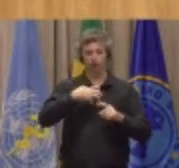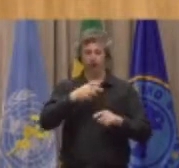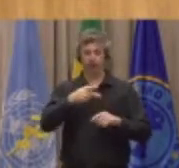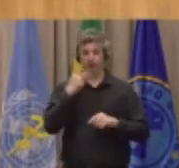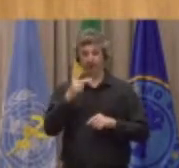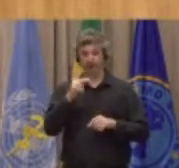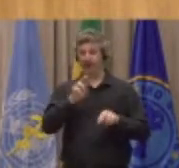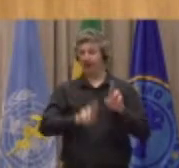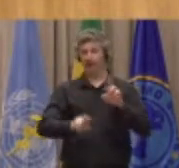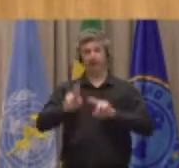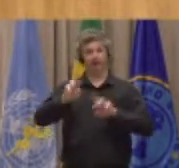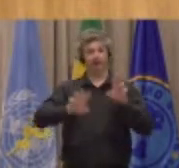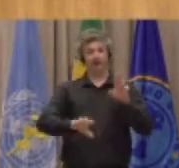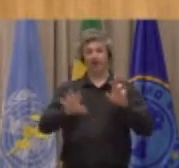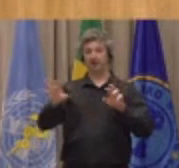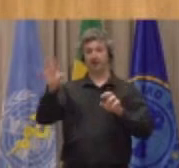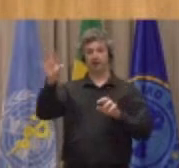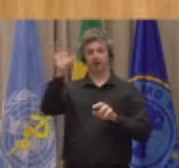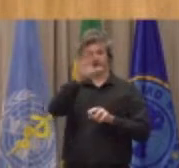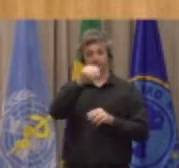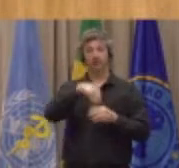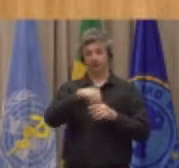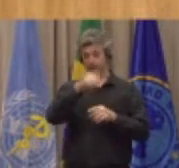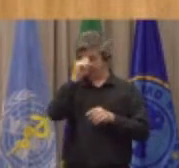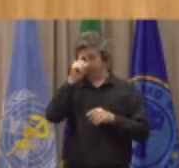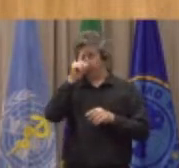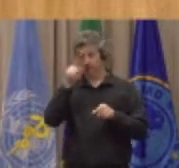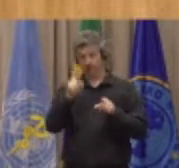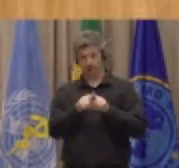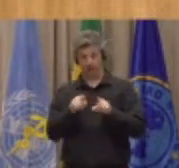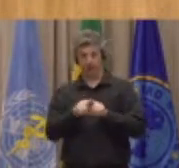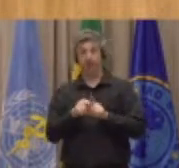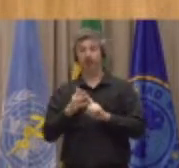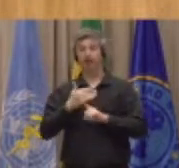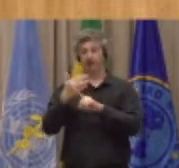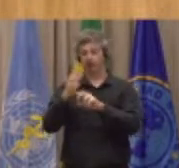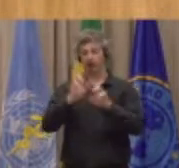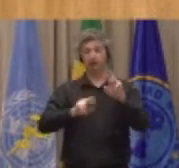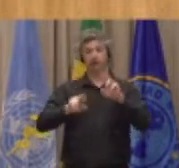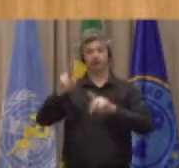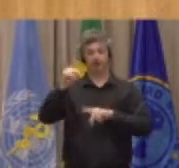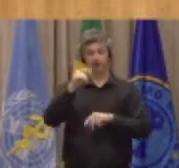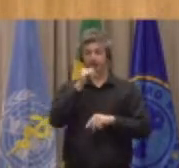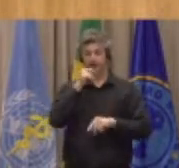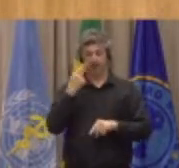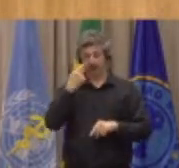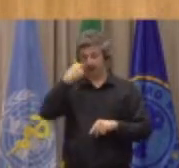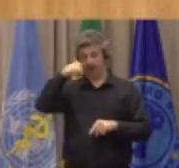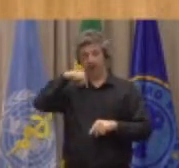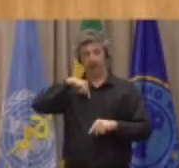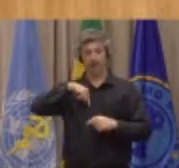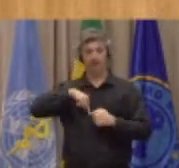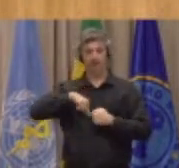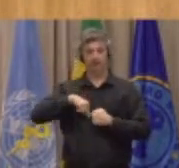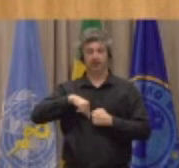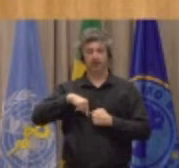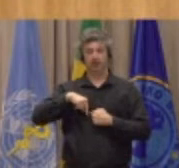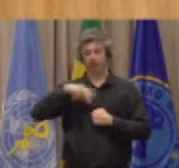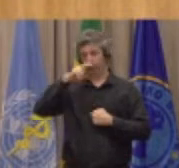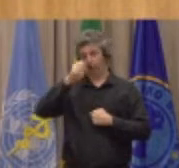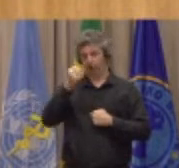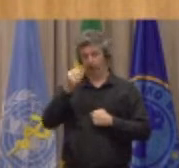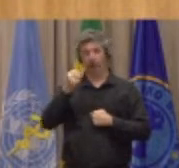the different regions of the country. To the innovation politics, the